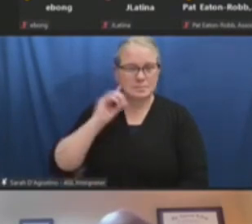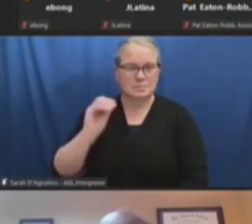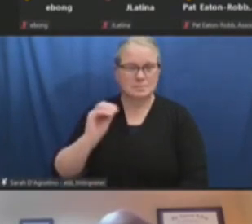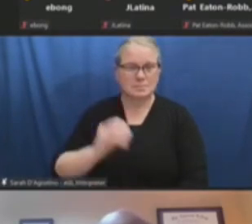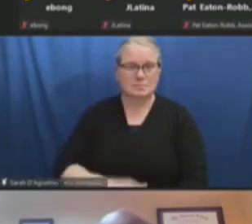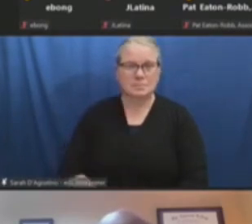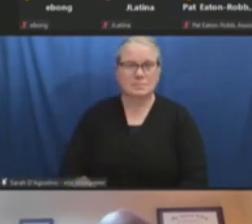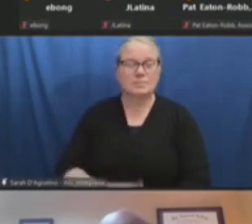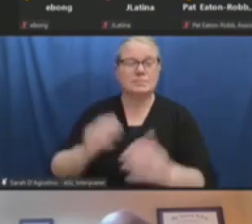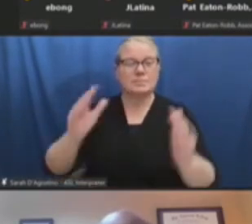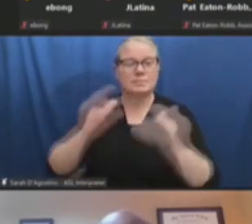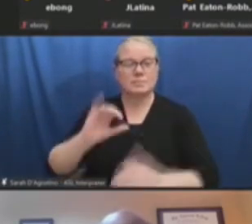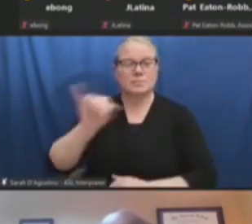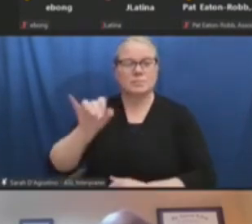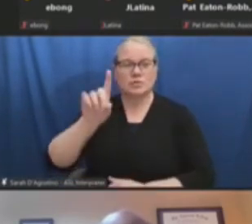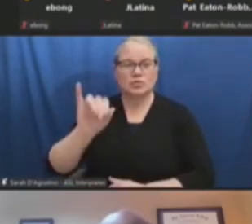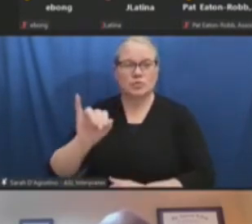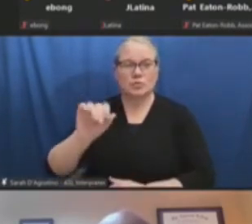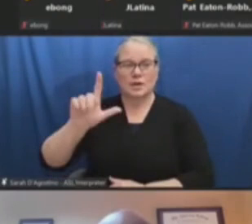Jody Latina.